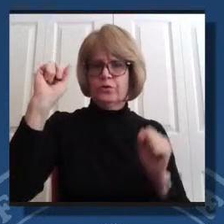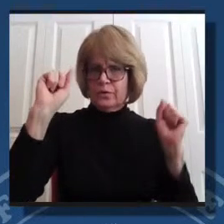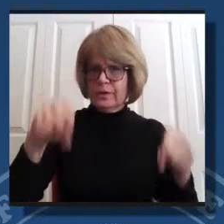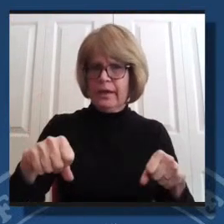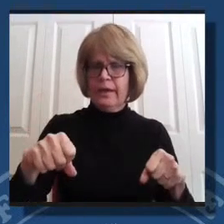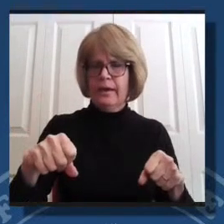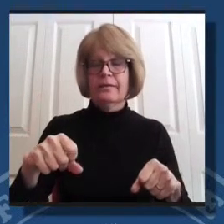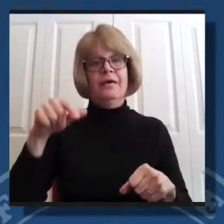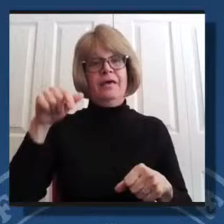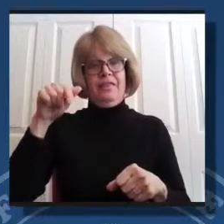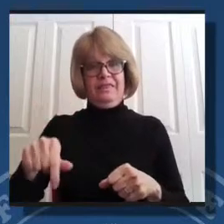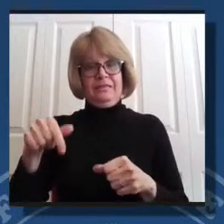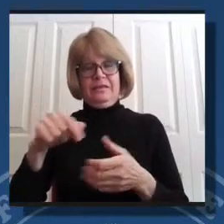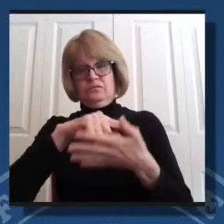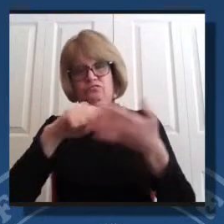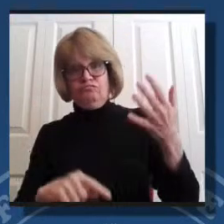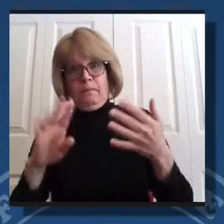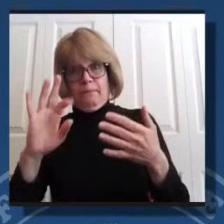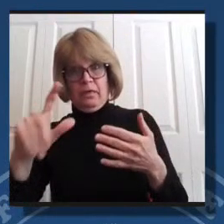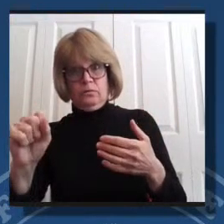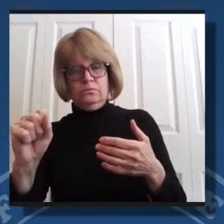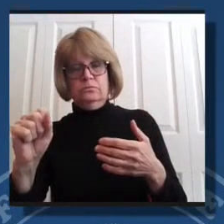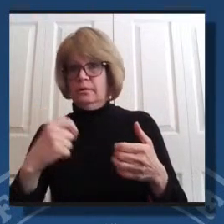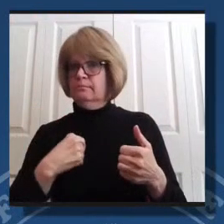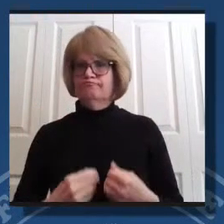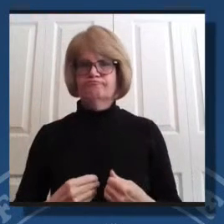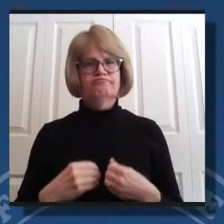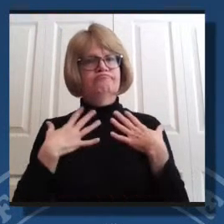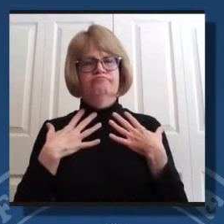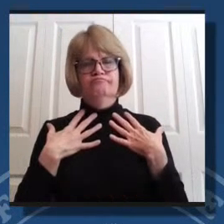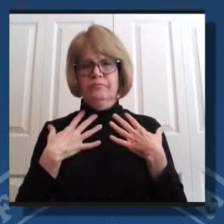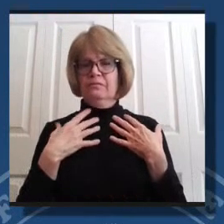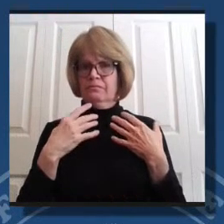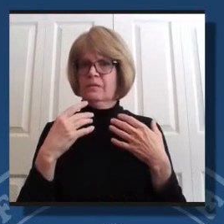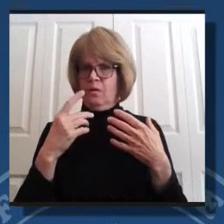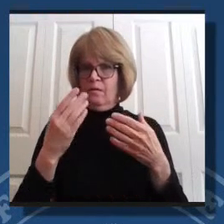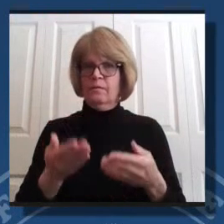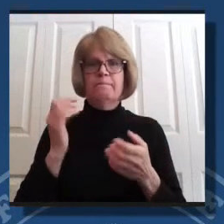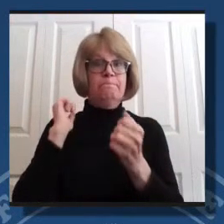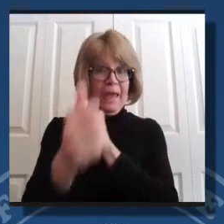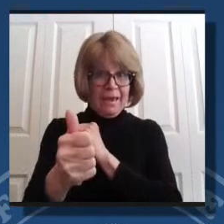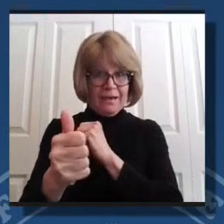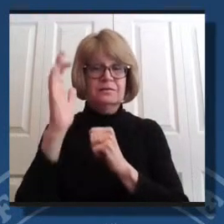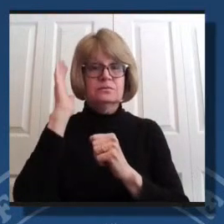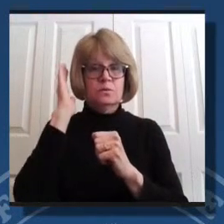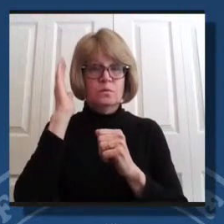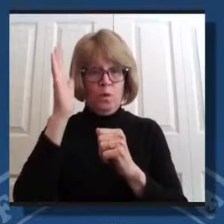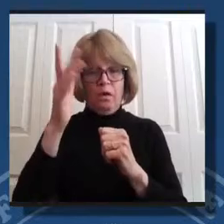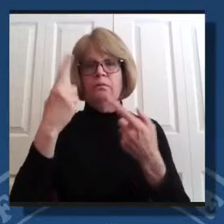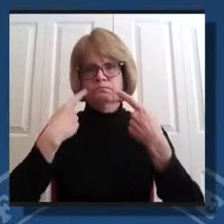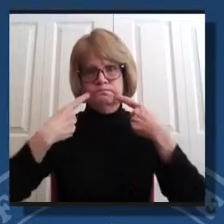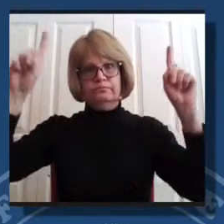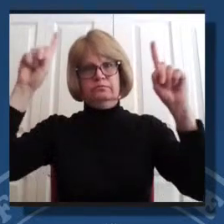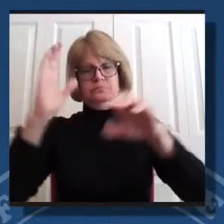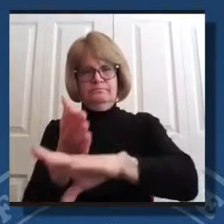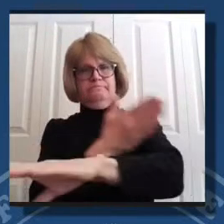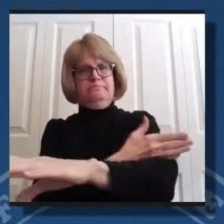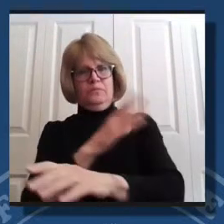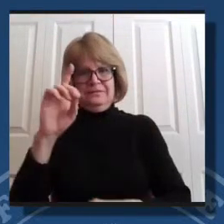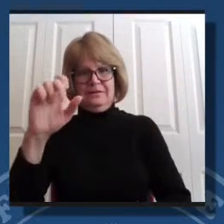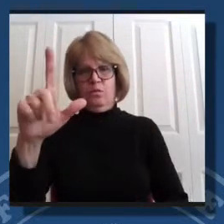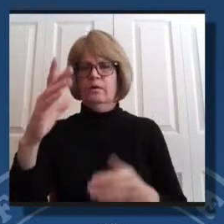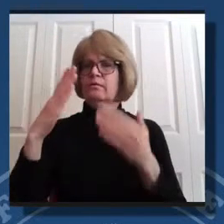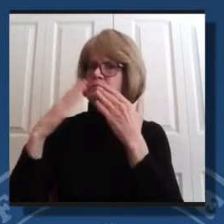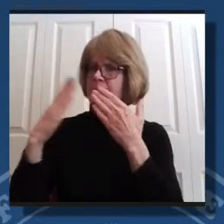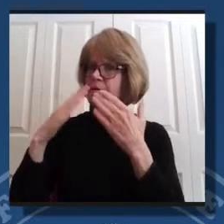bills that's going to be completing this with all of them together. I think will make a great difference in Delaware. And thank you, Secretary Majewski, for making this a